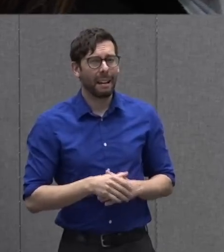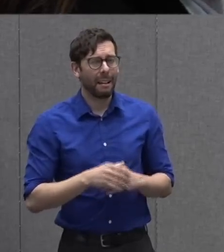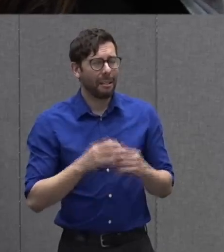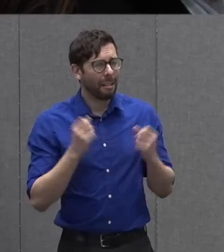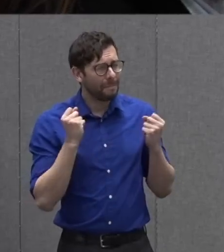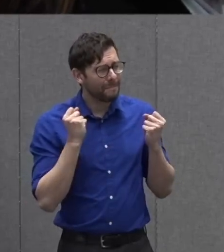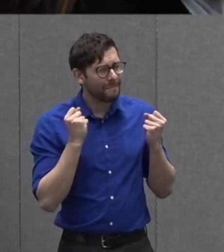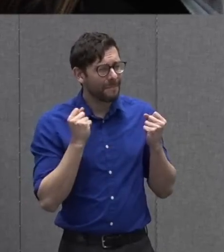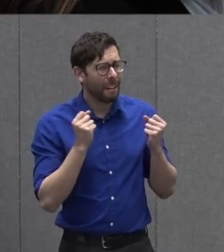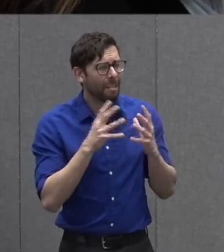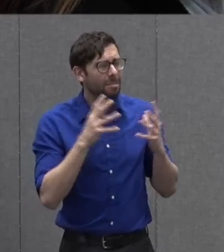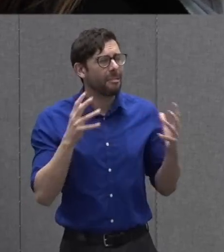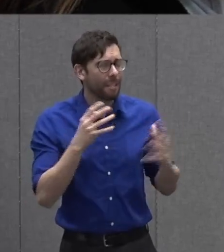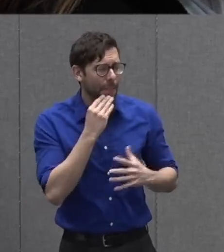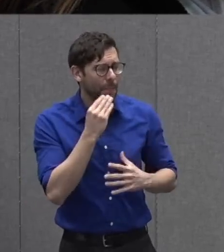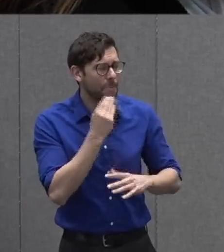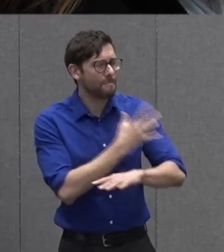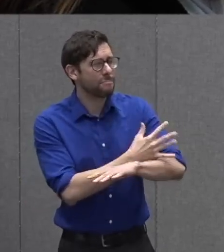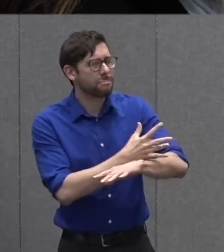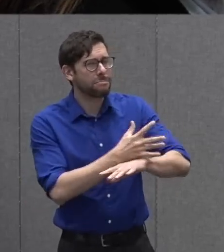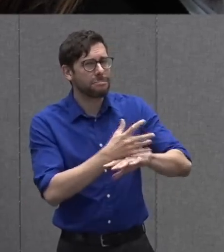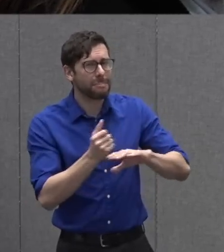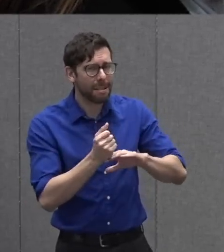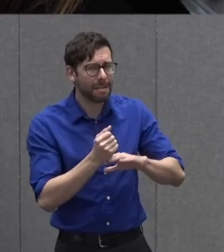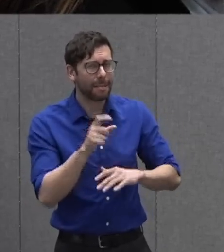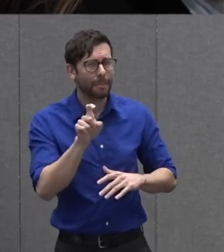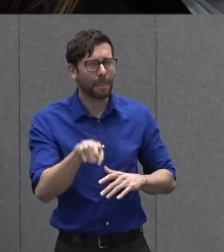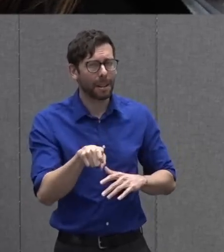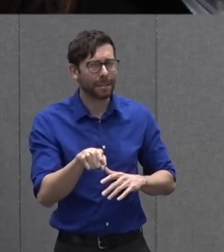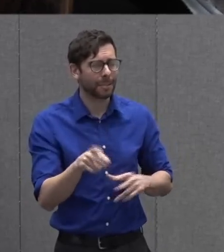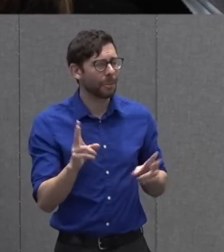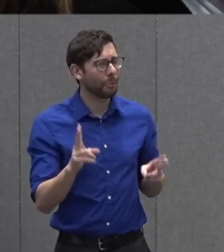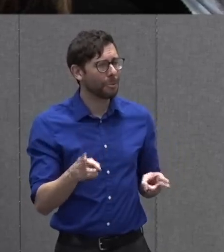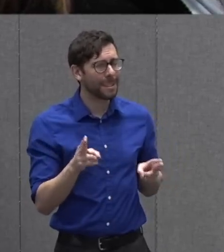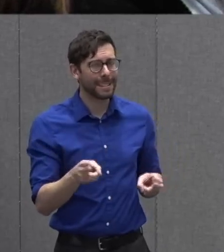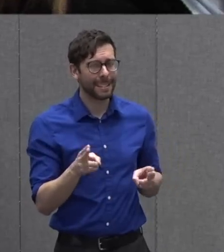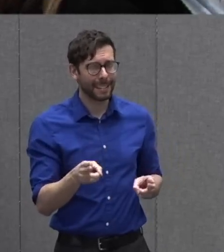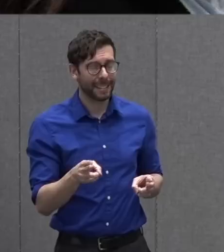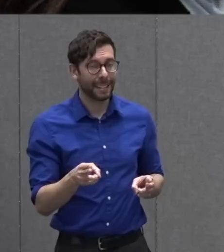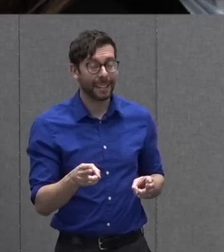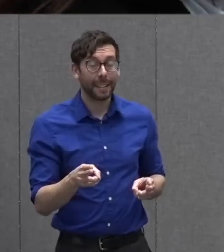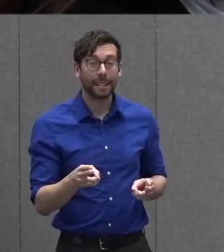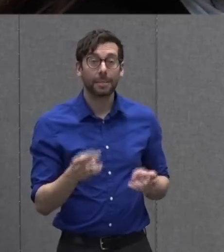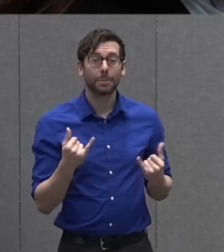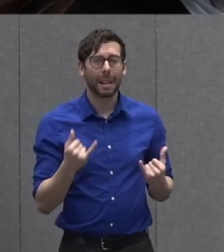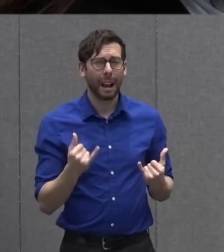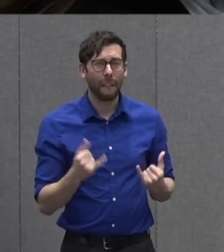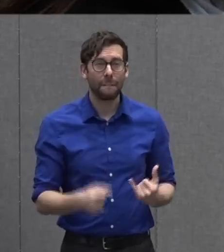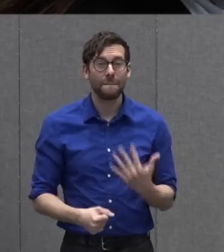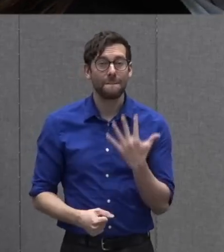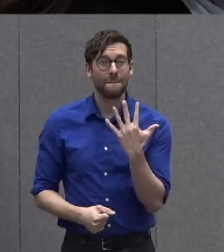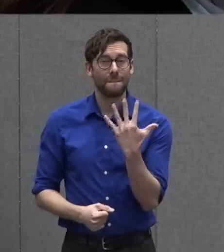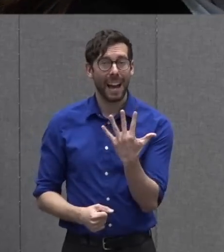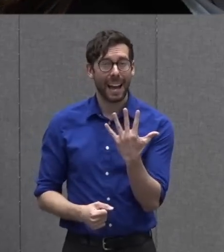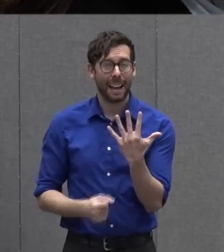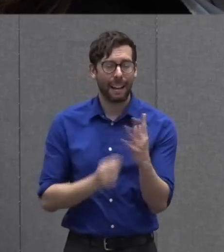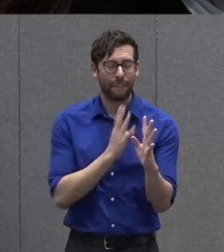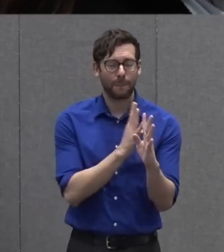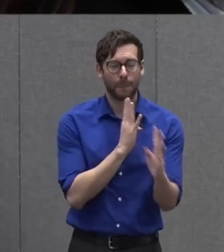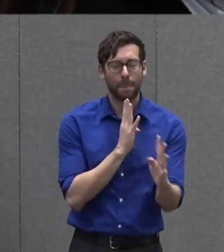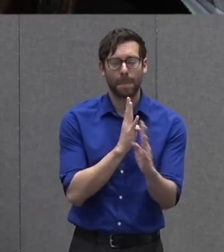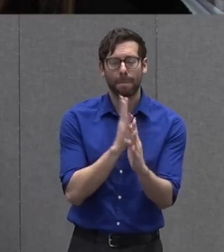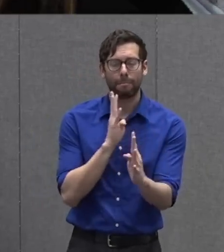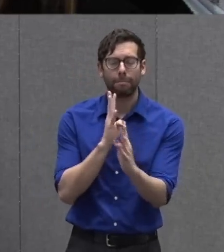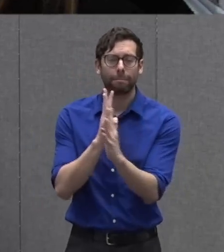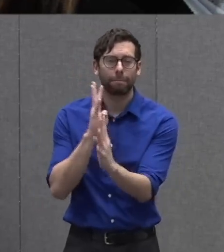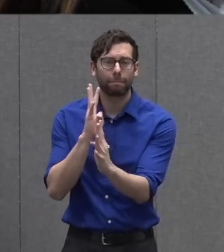be gone unless we hurry up. So, with 5 lines of 20, we'd get there